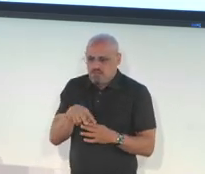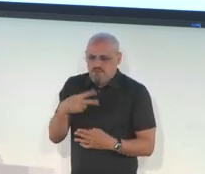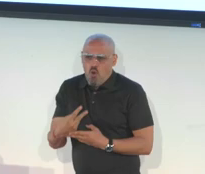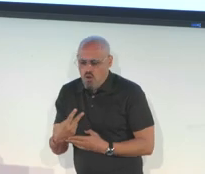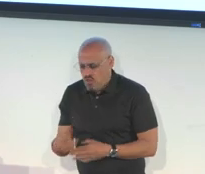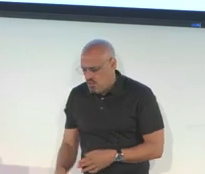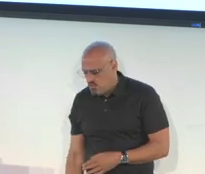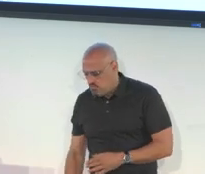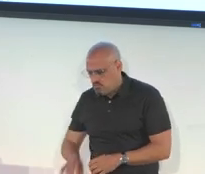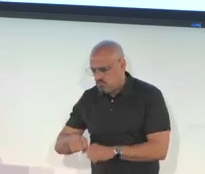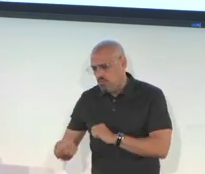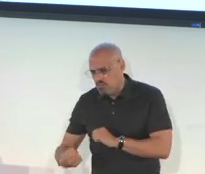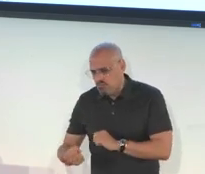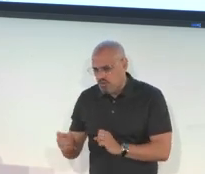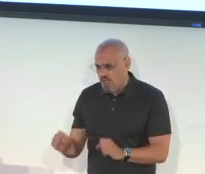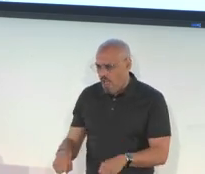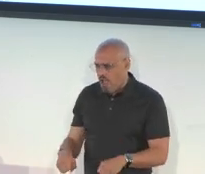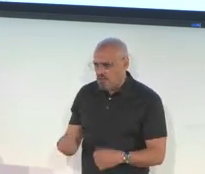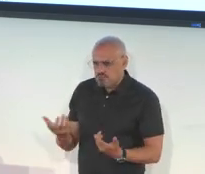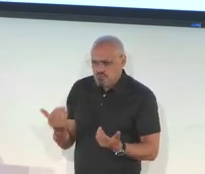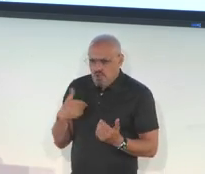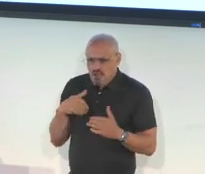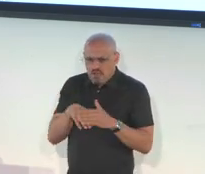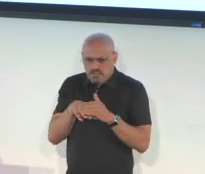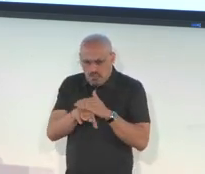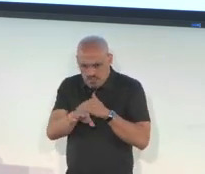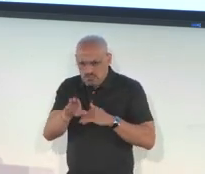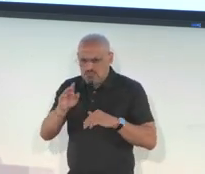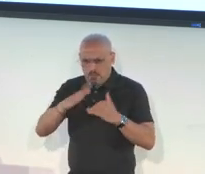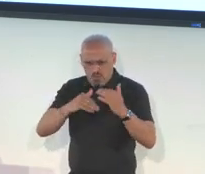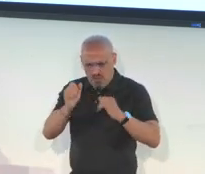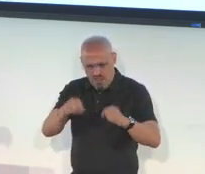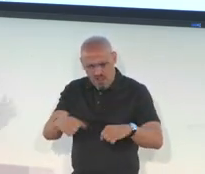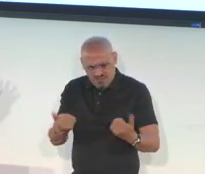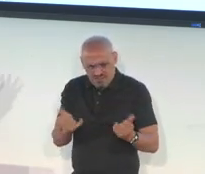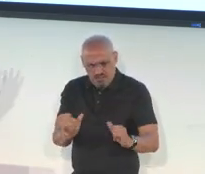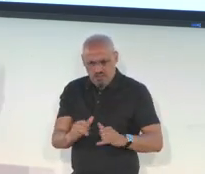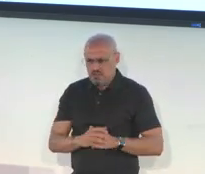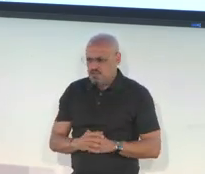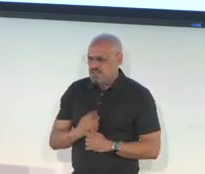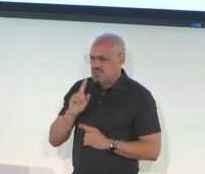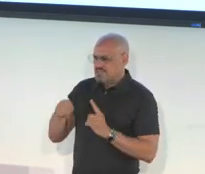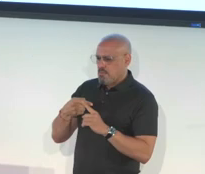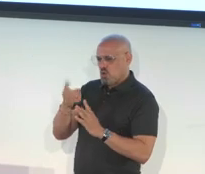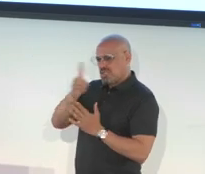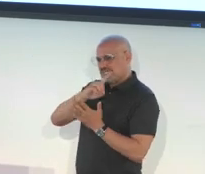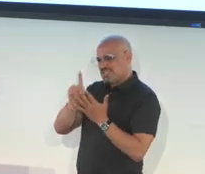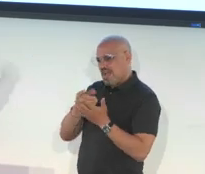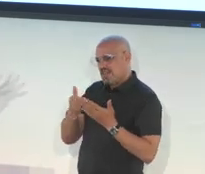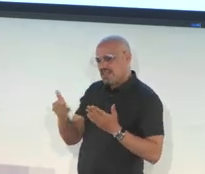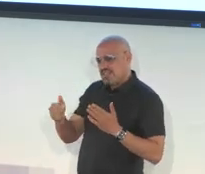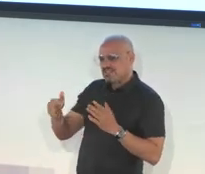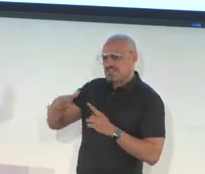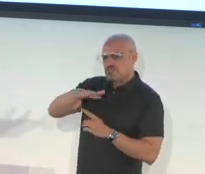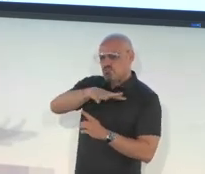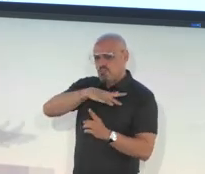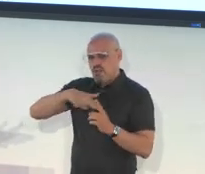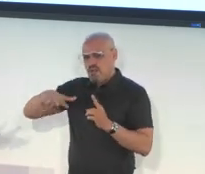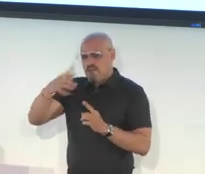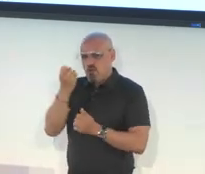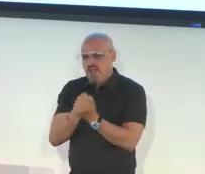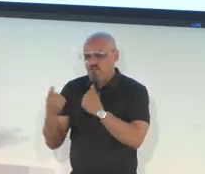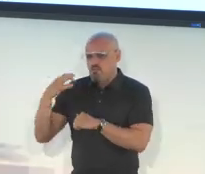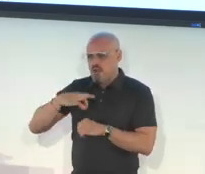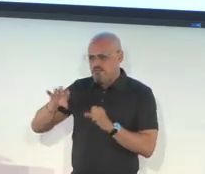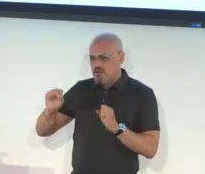of challenge that stops you from a mobility perspective of getting into the building. So it's around designing things around the spaces that everyone